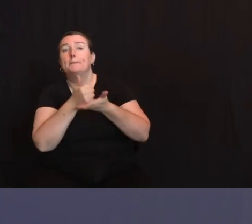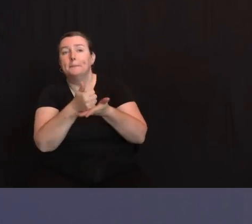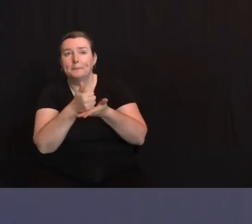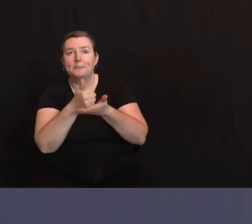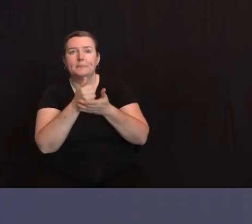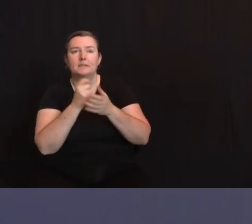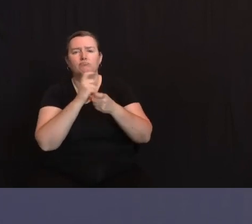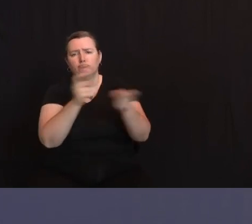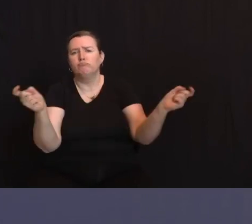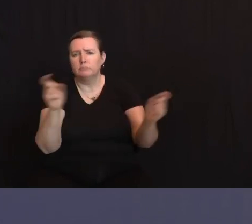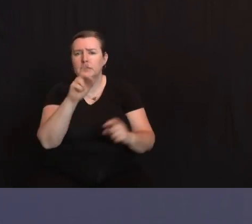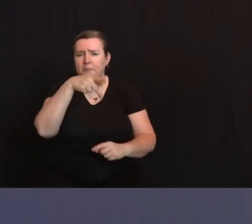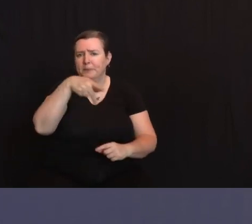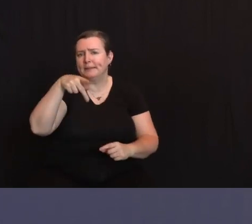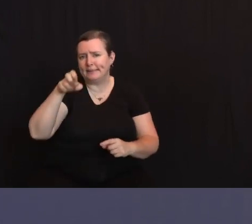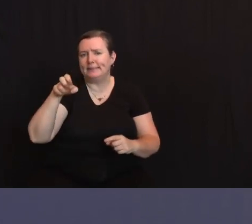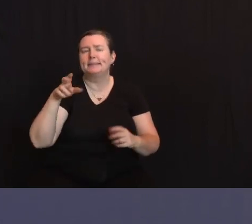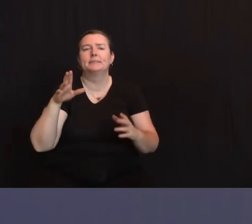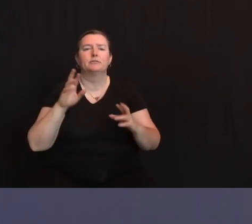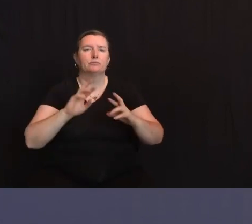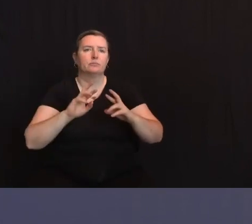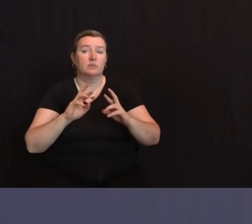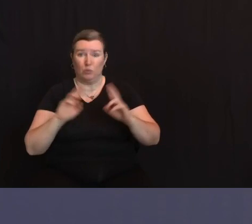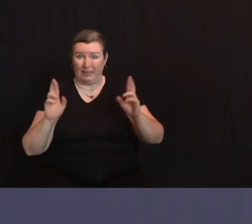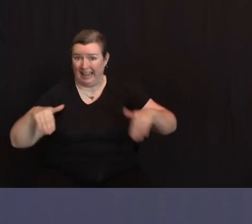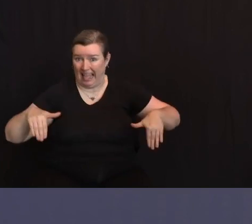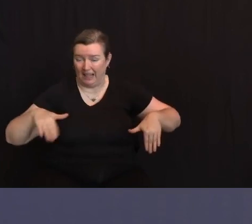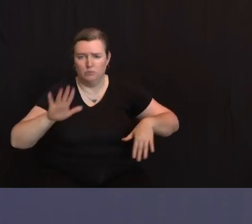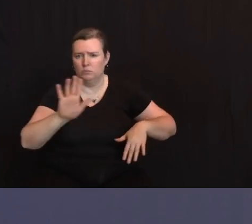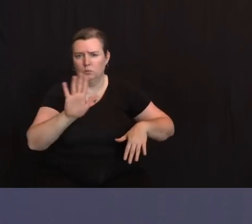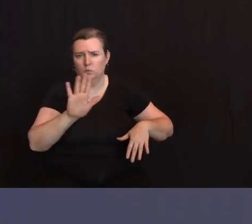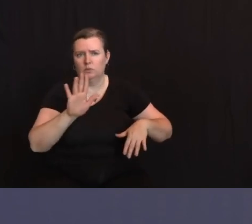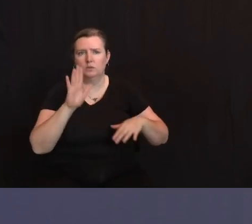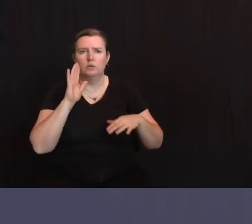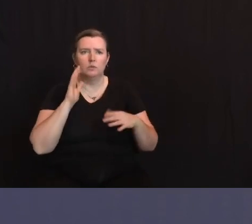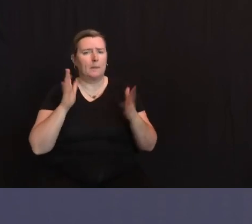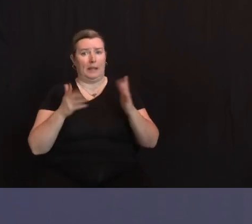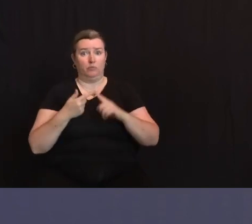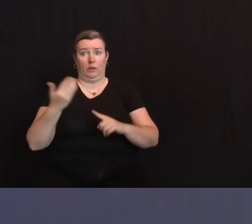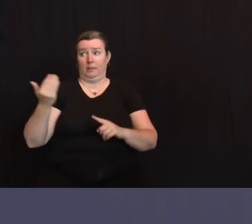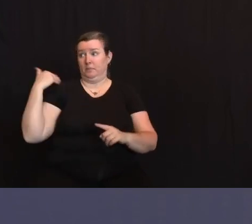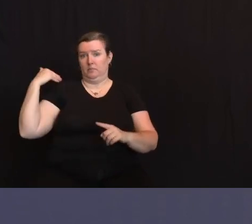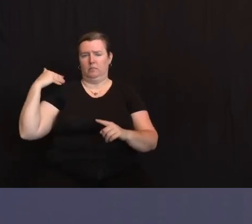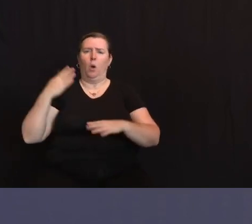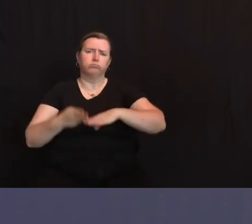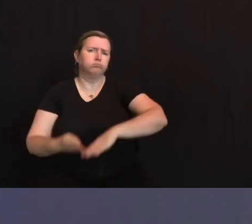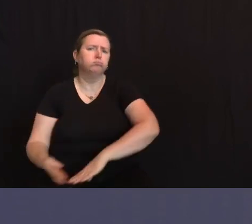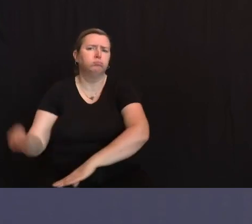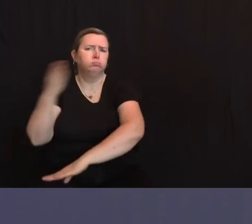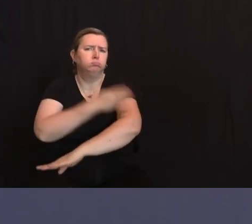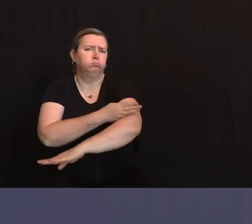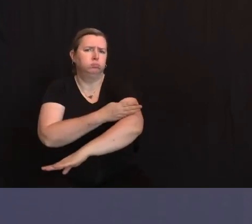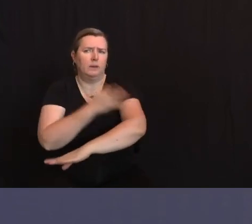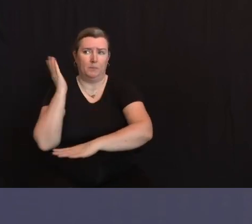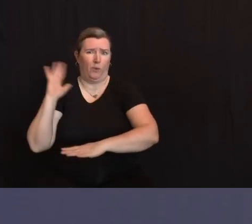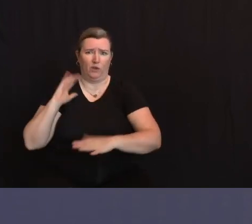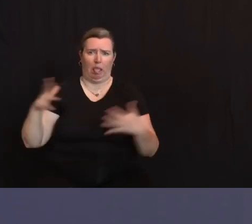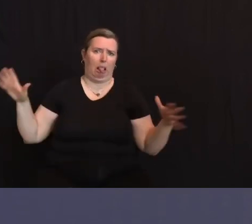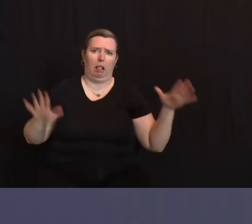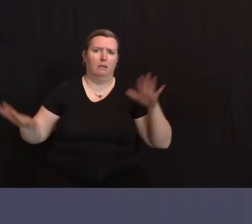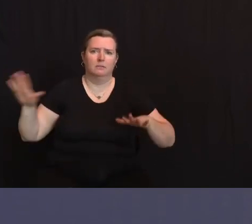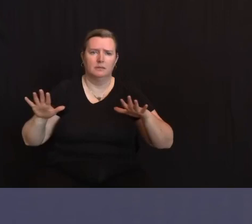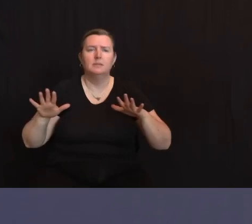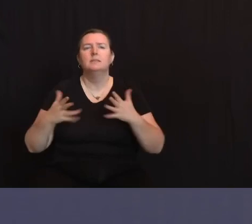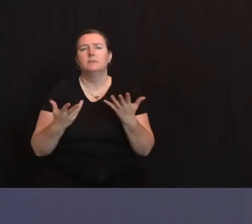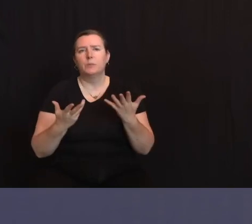said from every time we've been asked, we've come a long way. Judy talked about the tens of millions of PPE that's been distributed in long-term care,